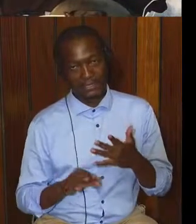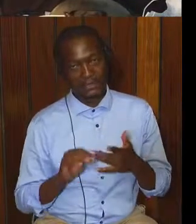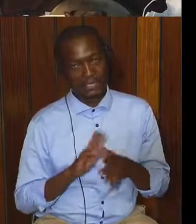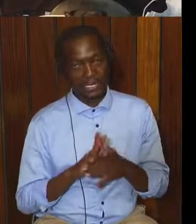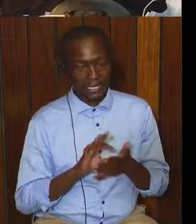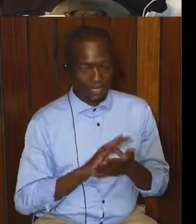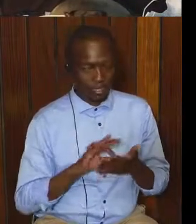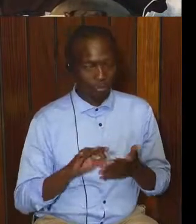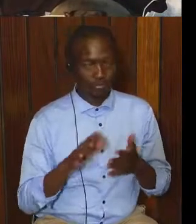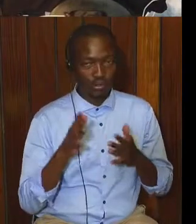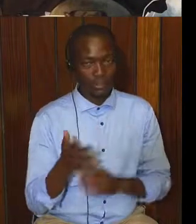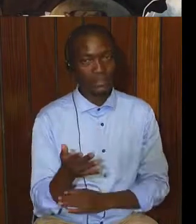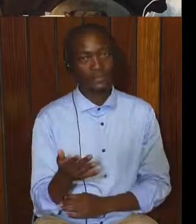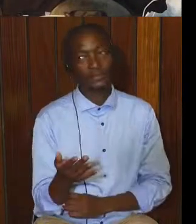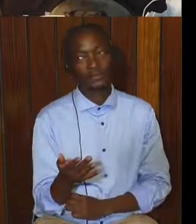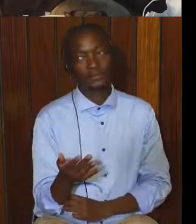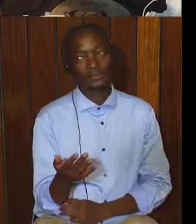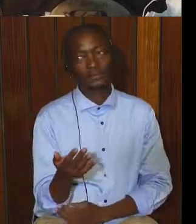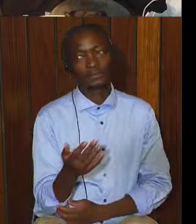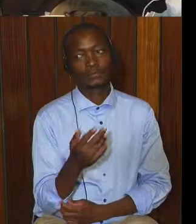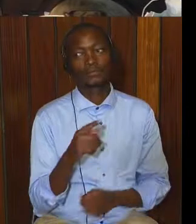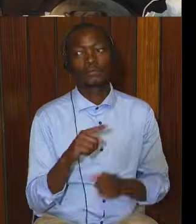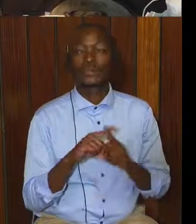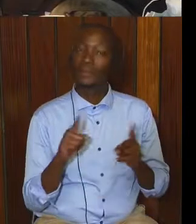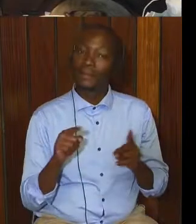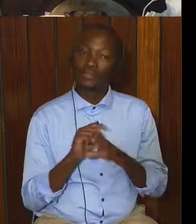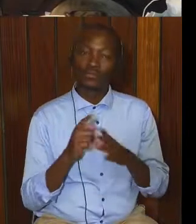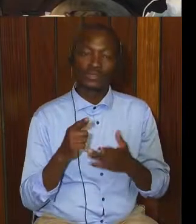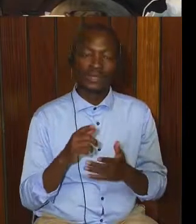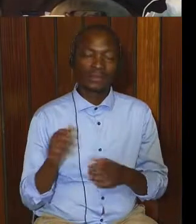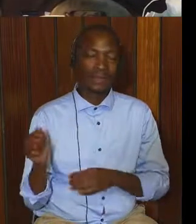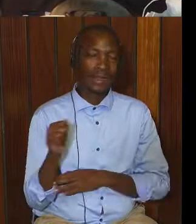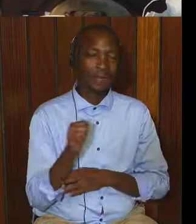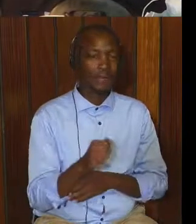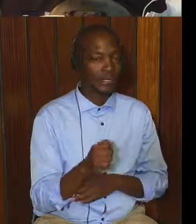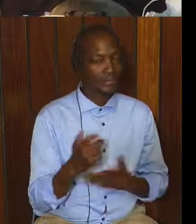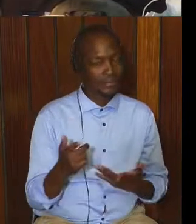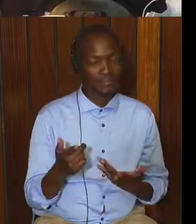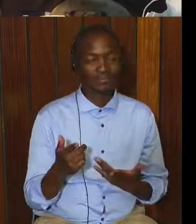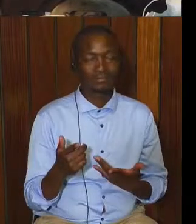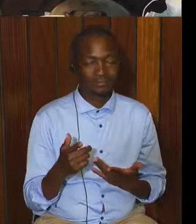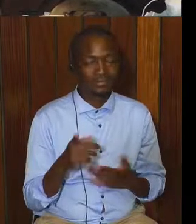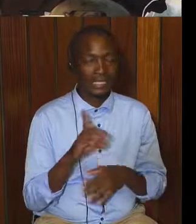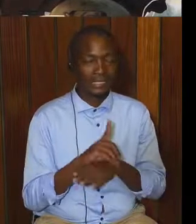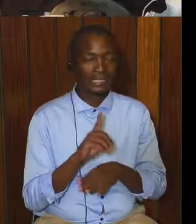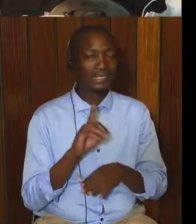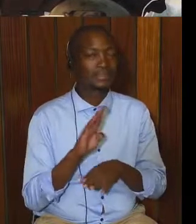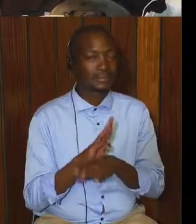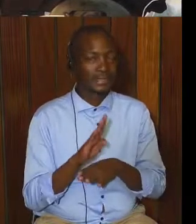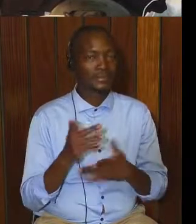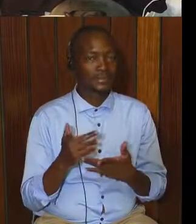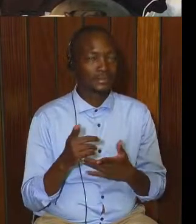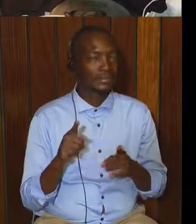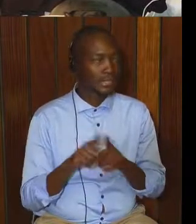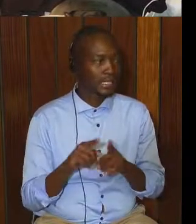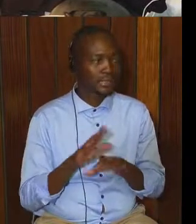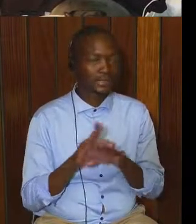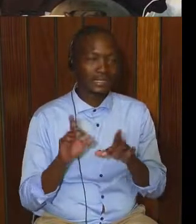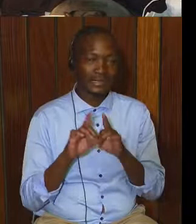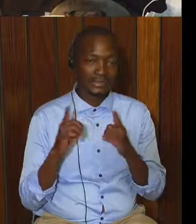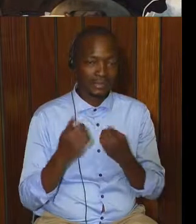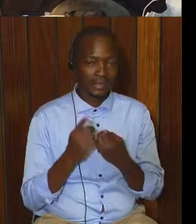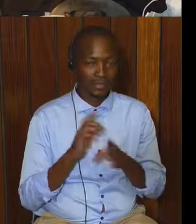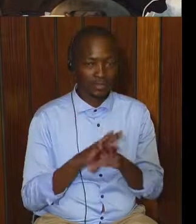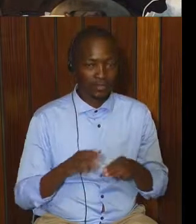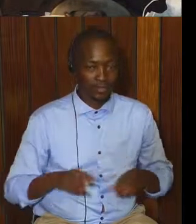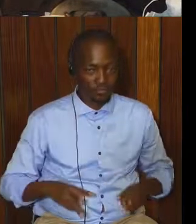the contractor. But we have appointed the database. So we will be appointing from our own database as the Department of